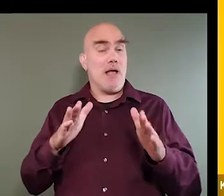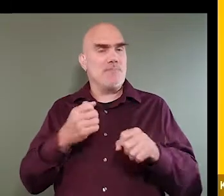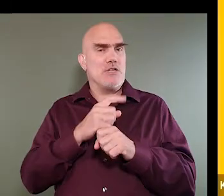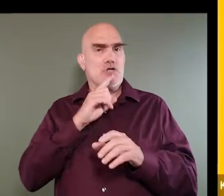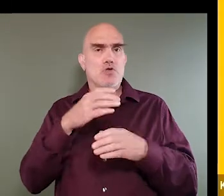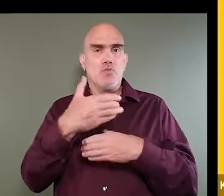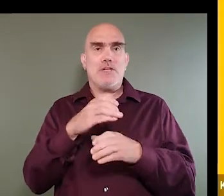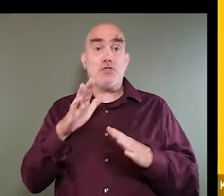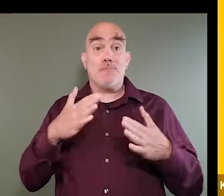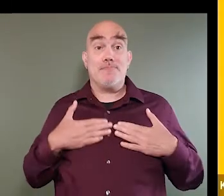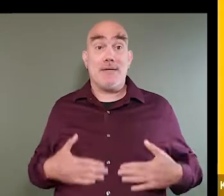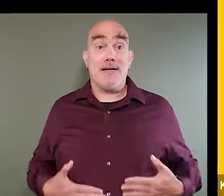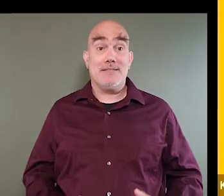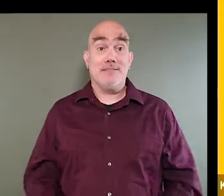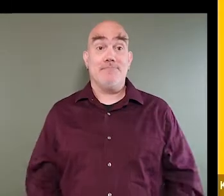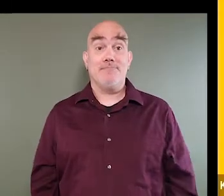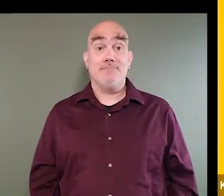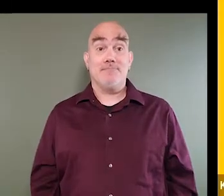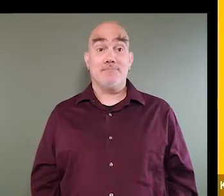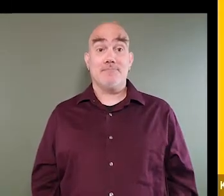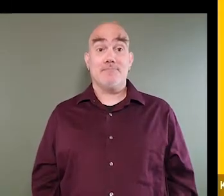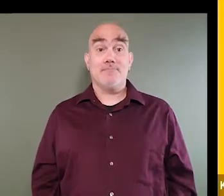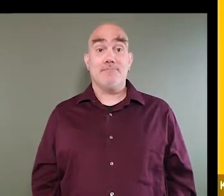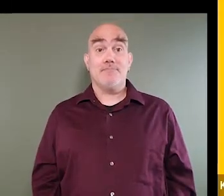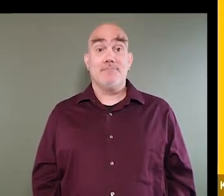twisting around your body.